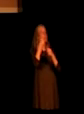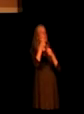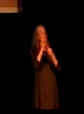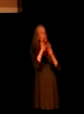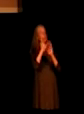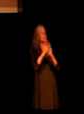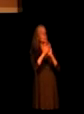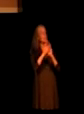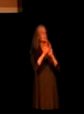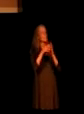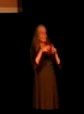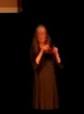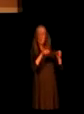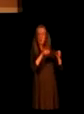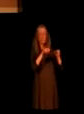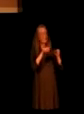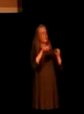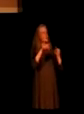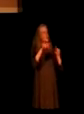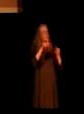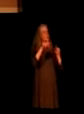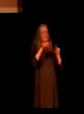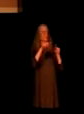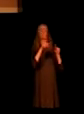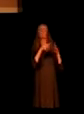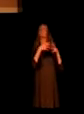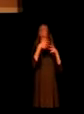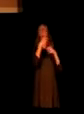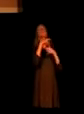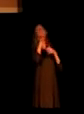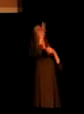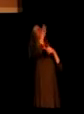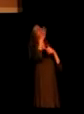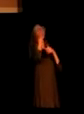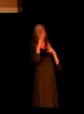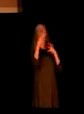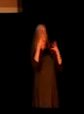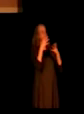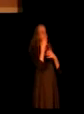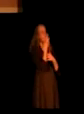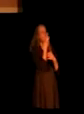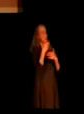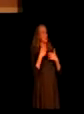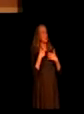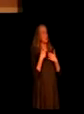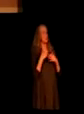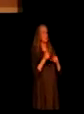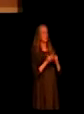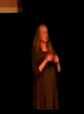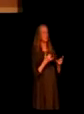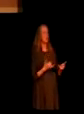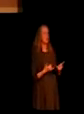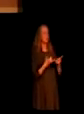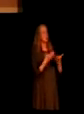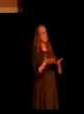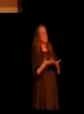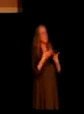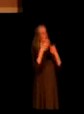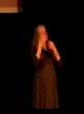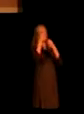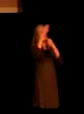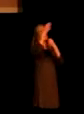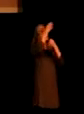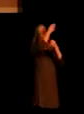there'll be one of these CubeSats right over the top of whatever you want to see. And right now you have to wait till the orbit comes around and